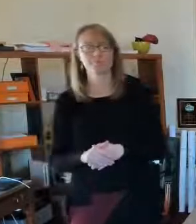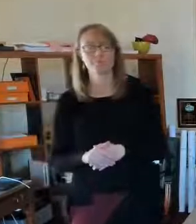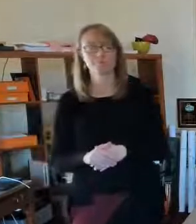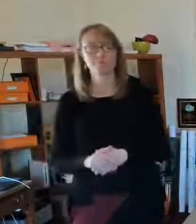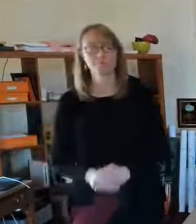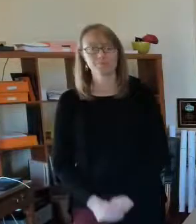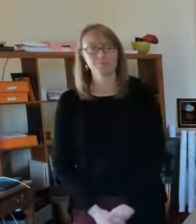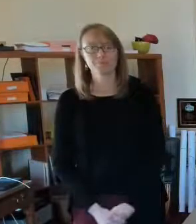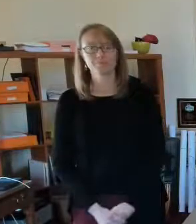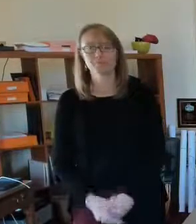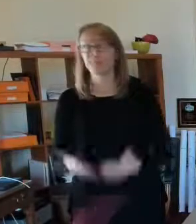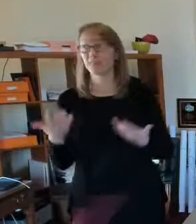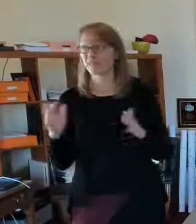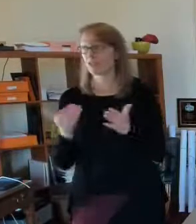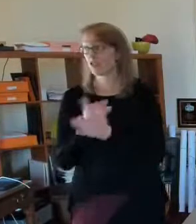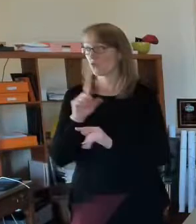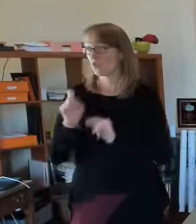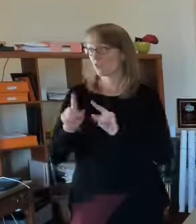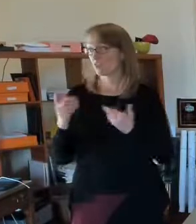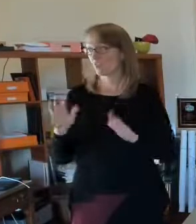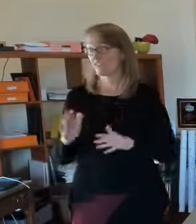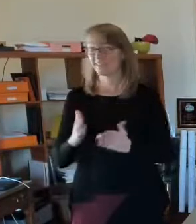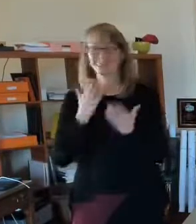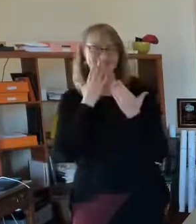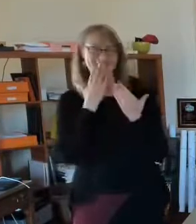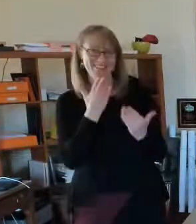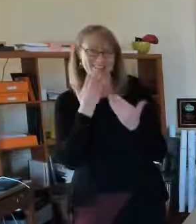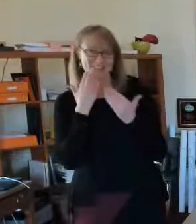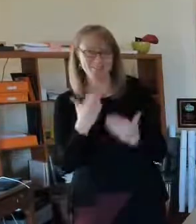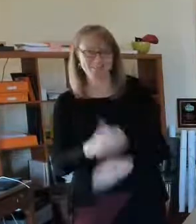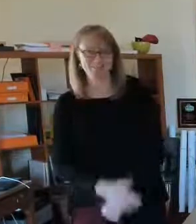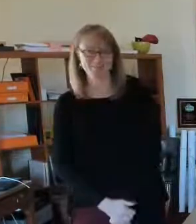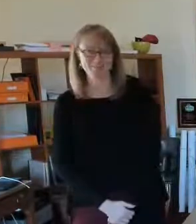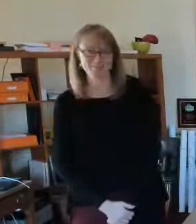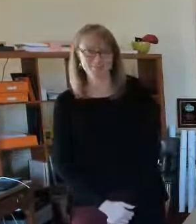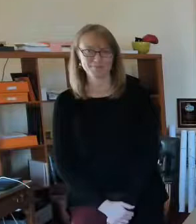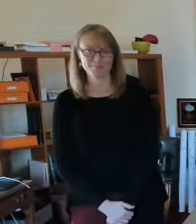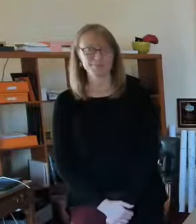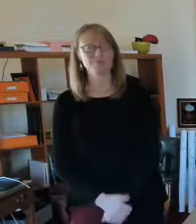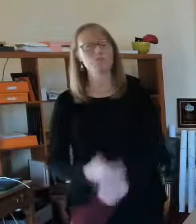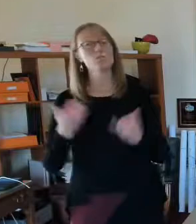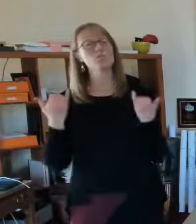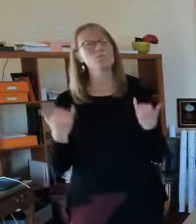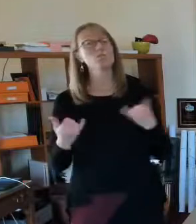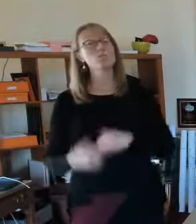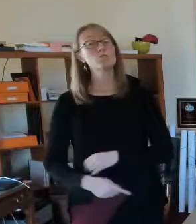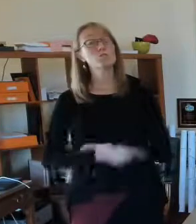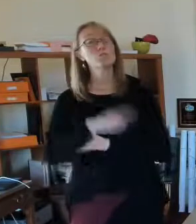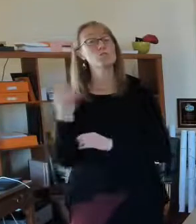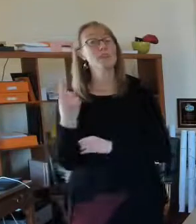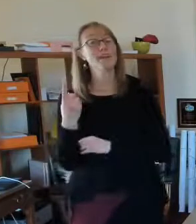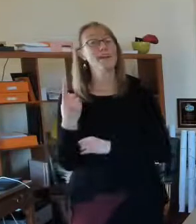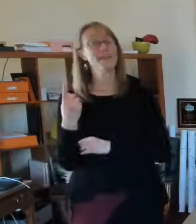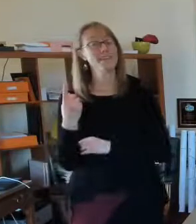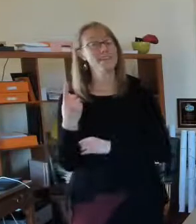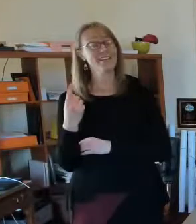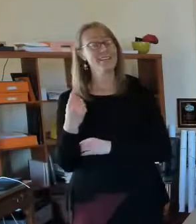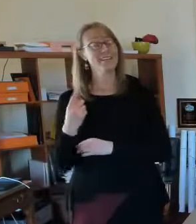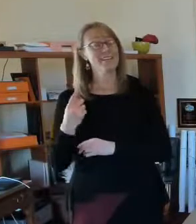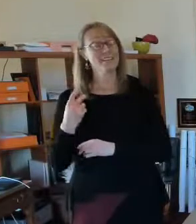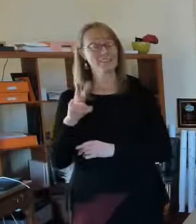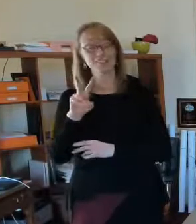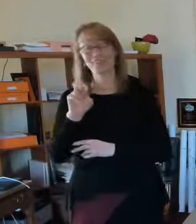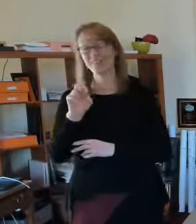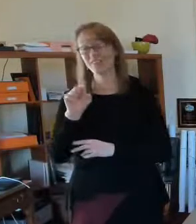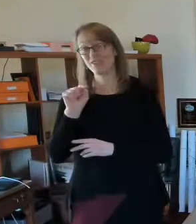for new questions today, Mayor. Thank you all. Appreciate you joining in today on this Veterans Day. Let's not forget,